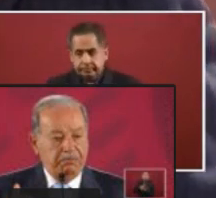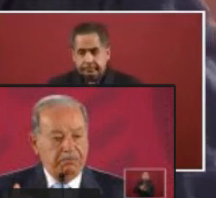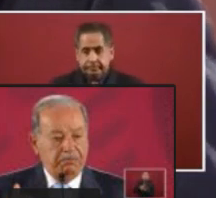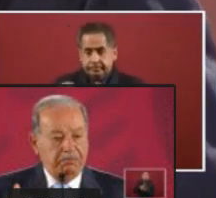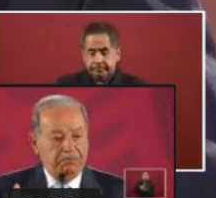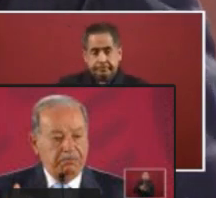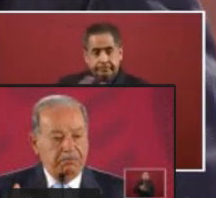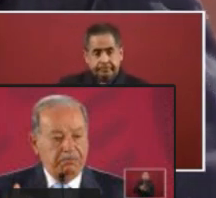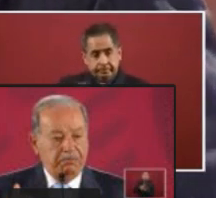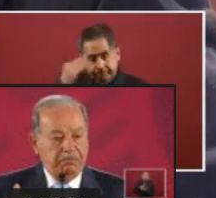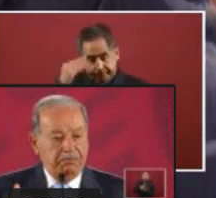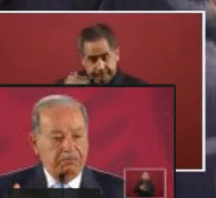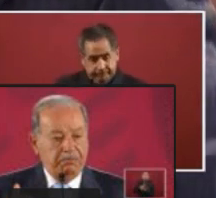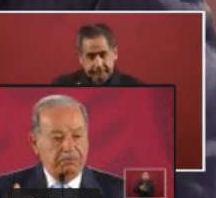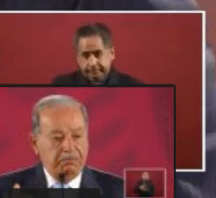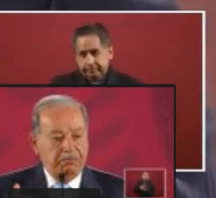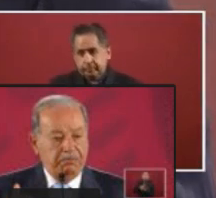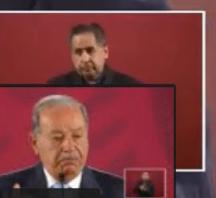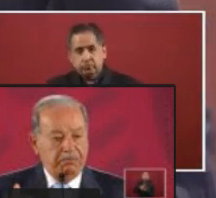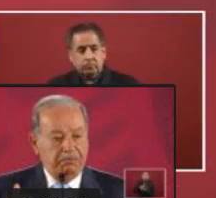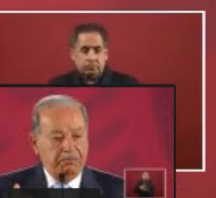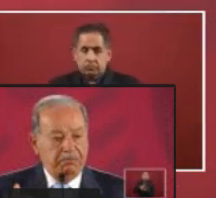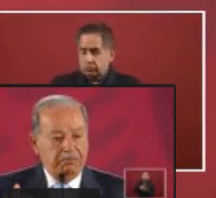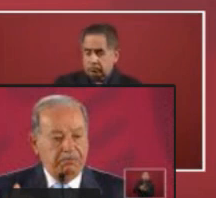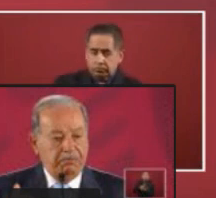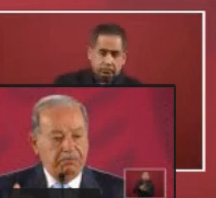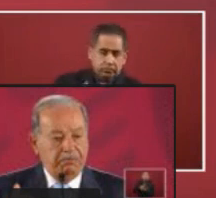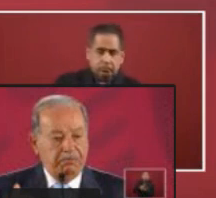Yes. The consideration for the